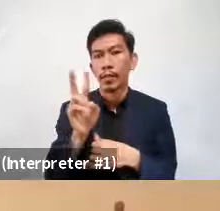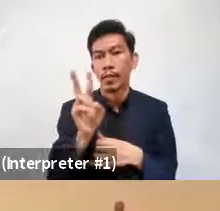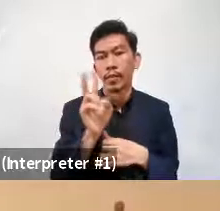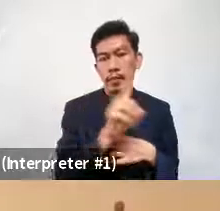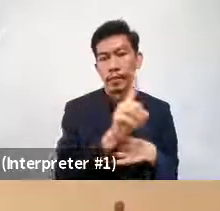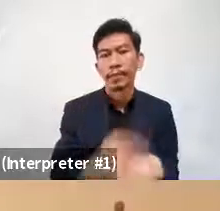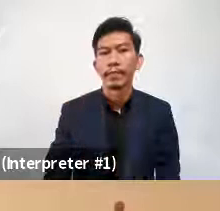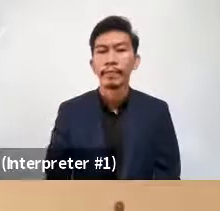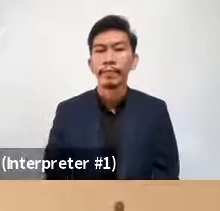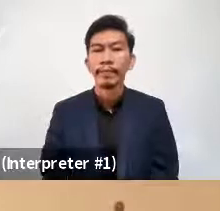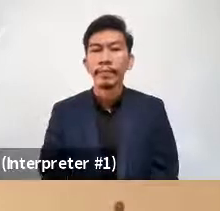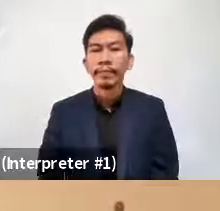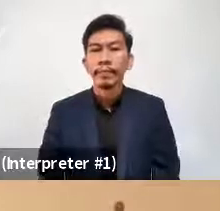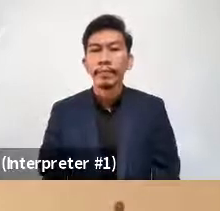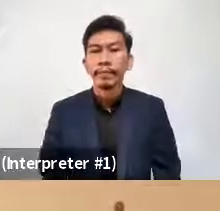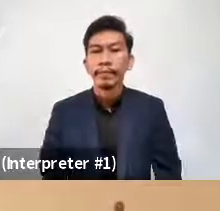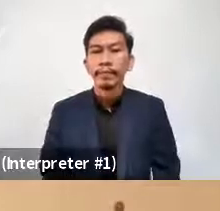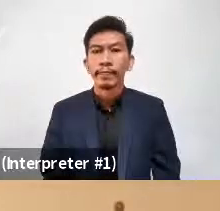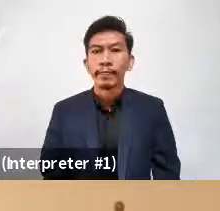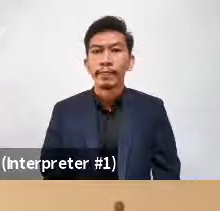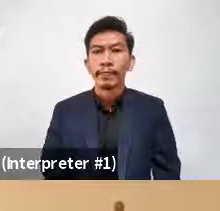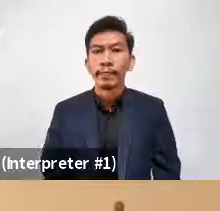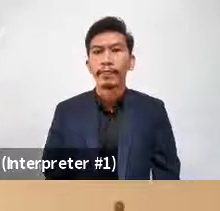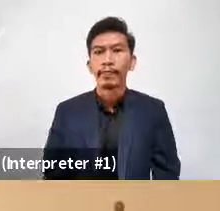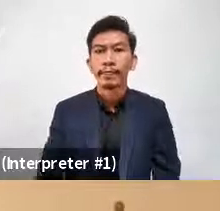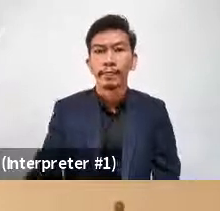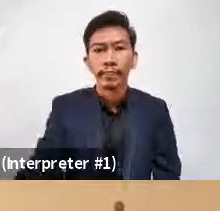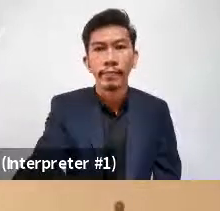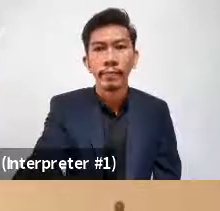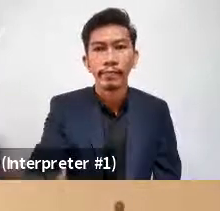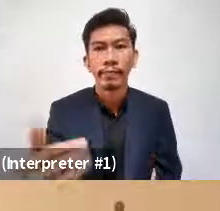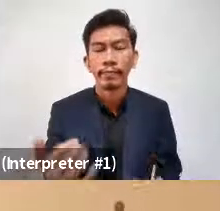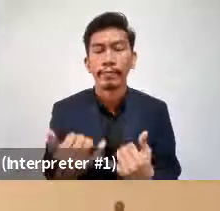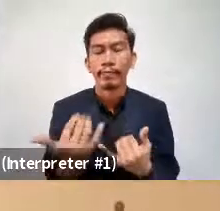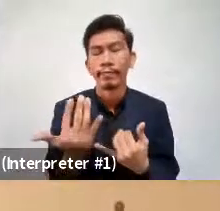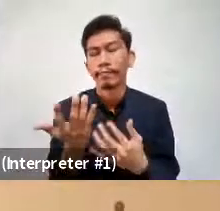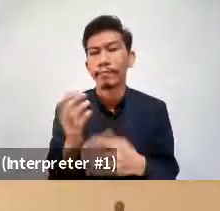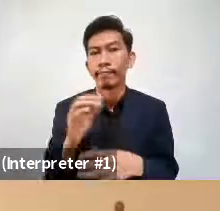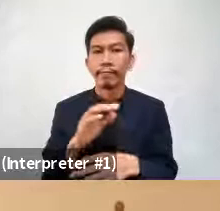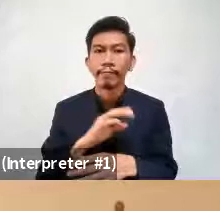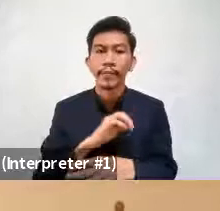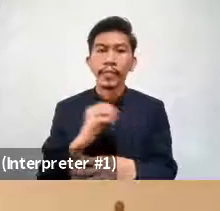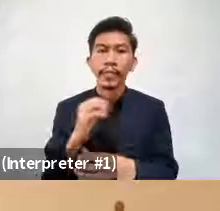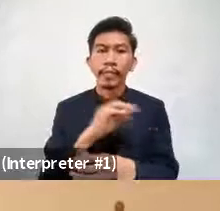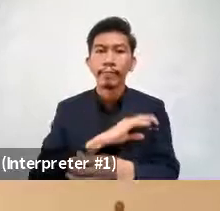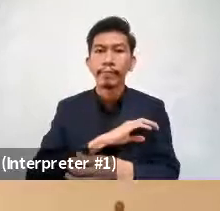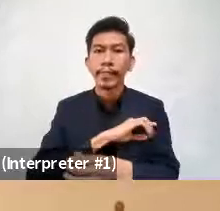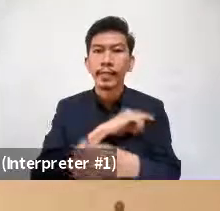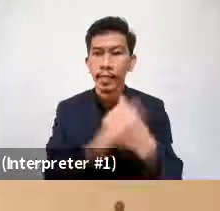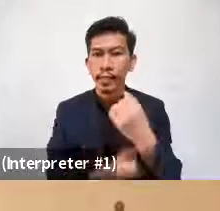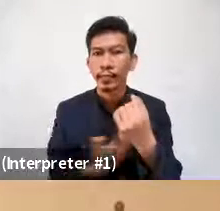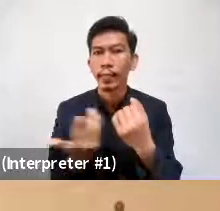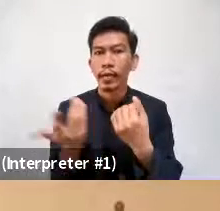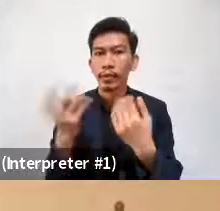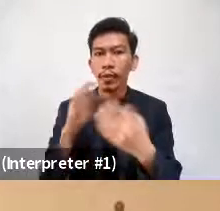So our strengthened National Integrated Cancer Control Program was an